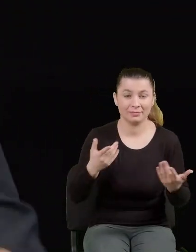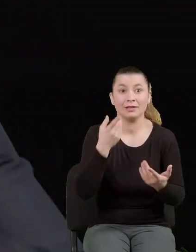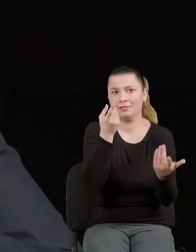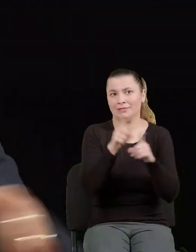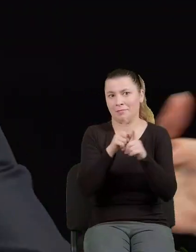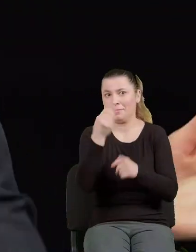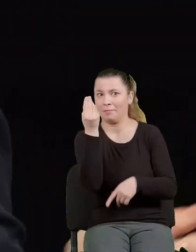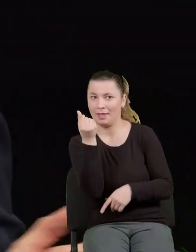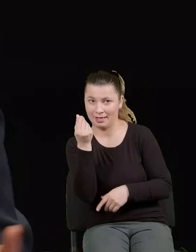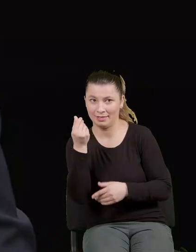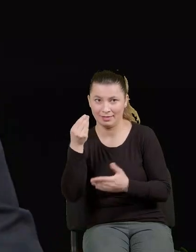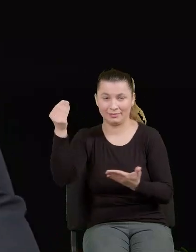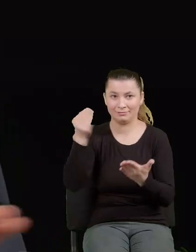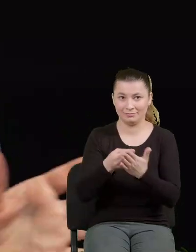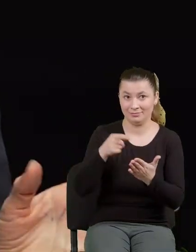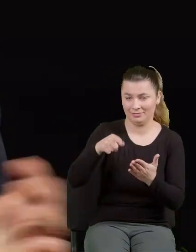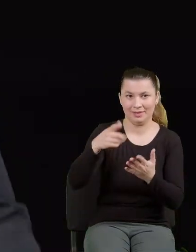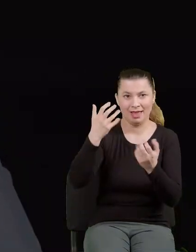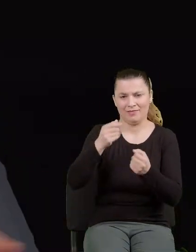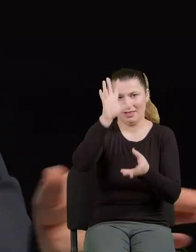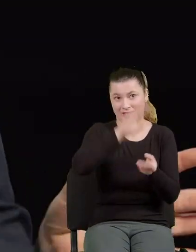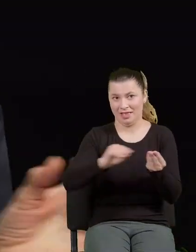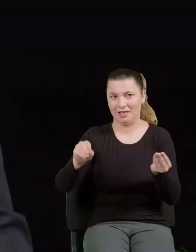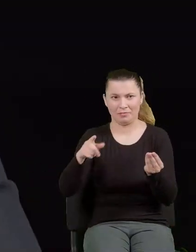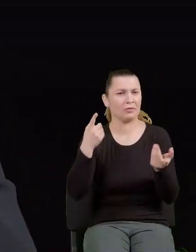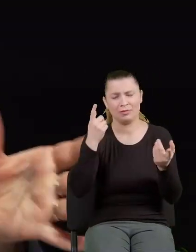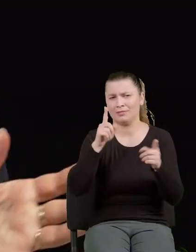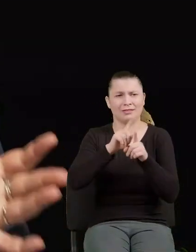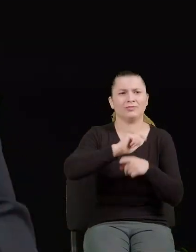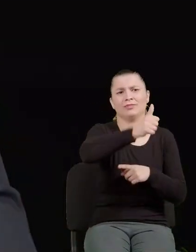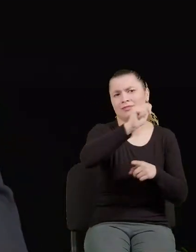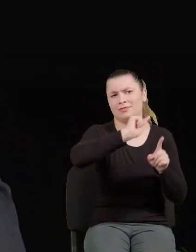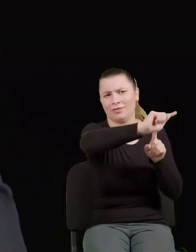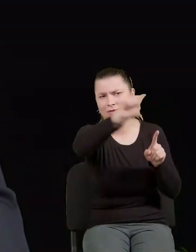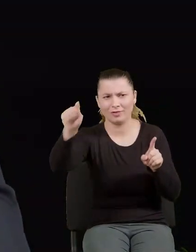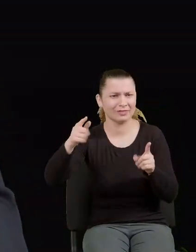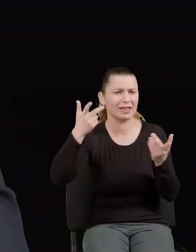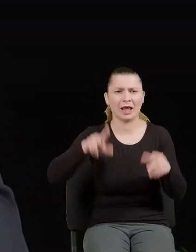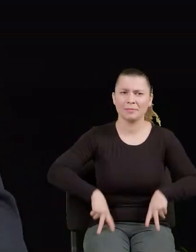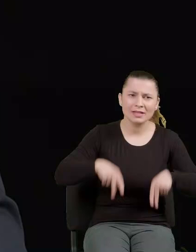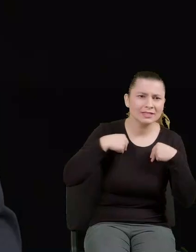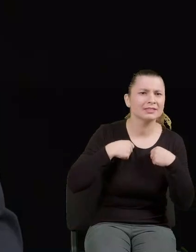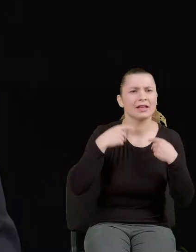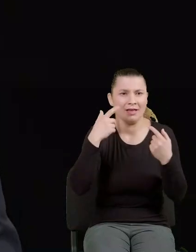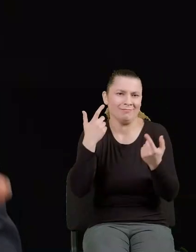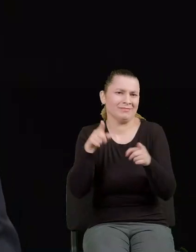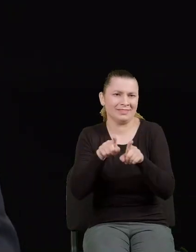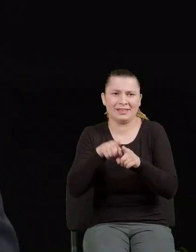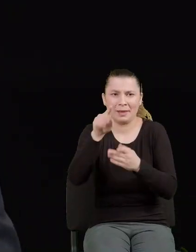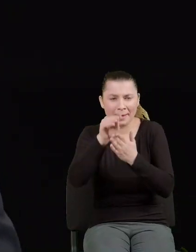So more and more puzzles are in front of us. And so those who deal with